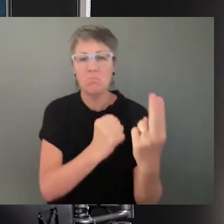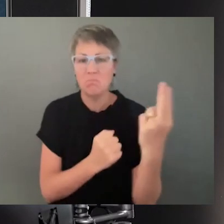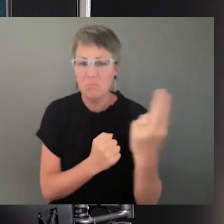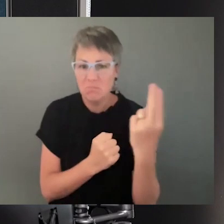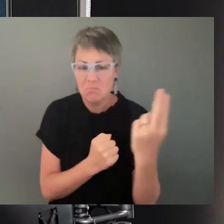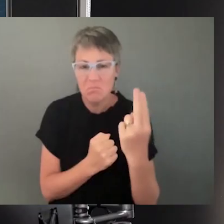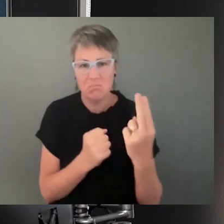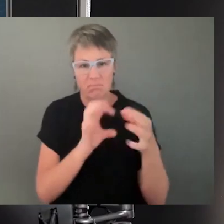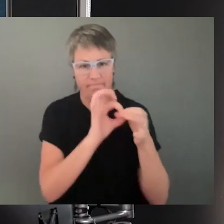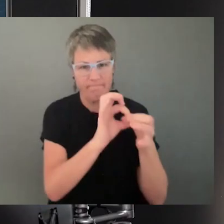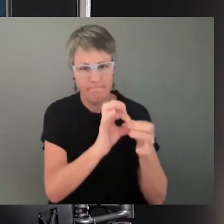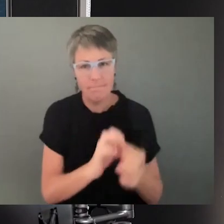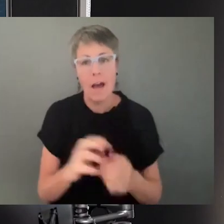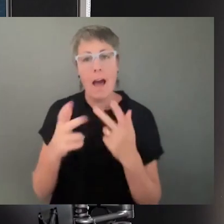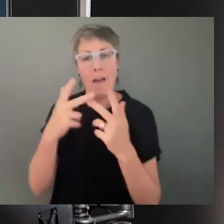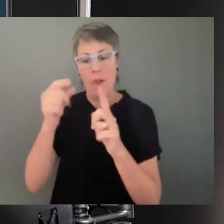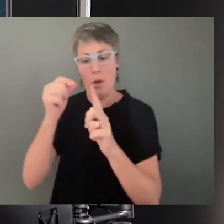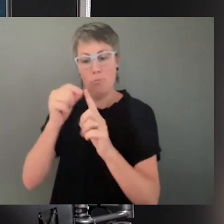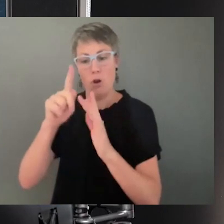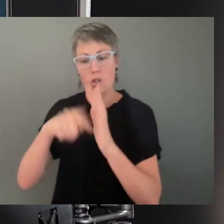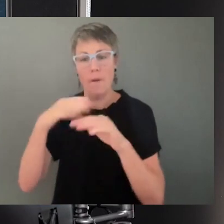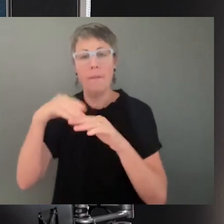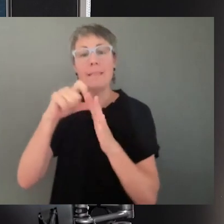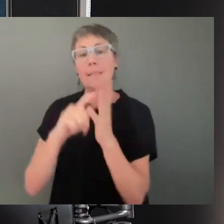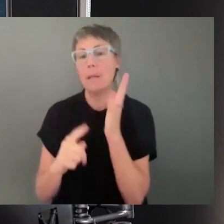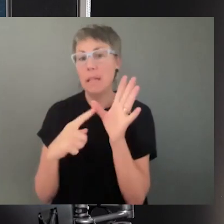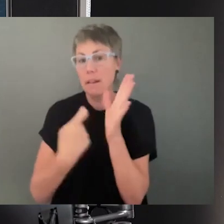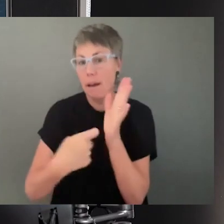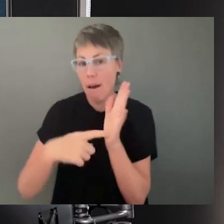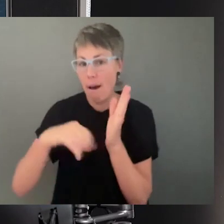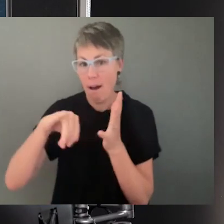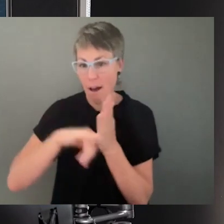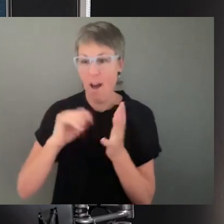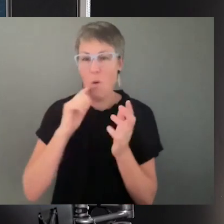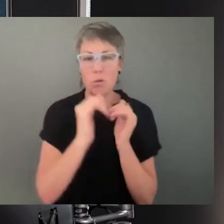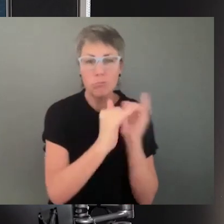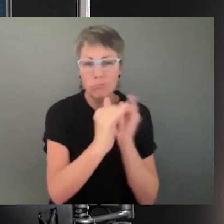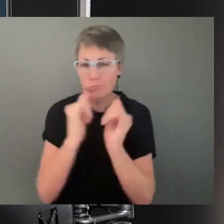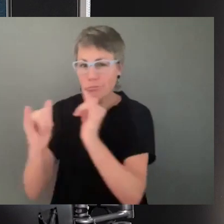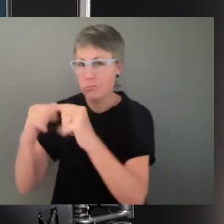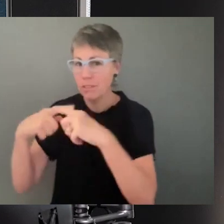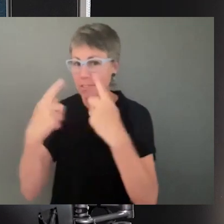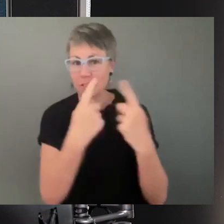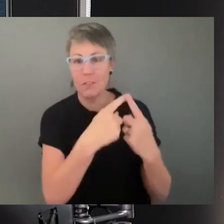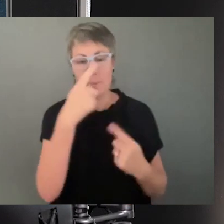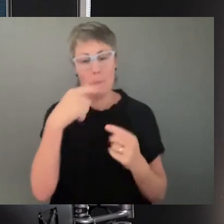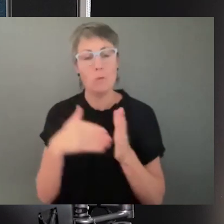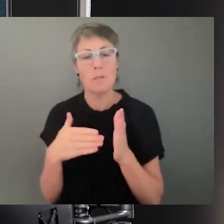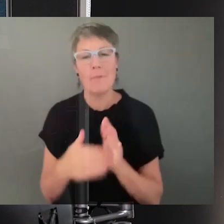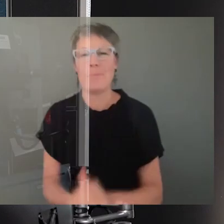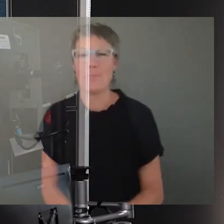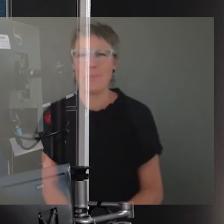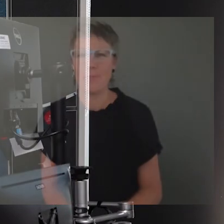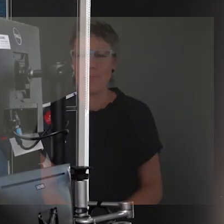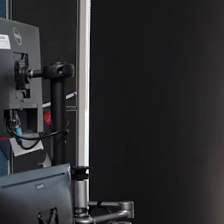find out about a project celebrating disability arts that's ahead on ABC Radio Queensland. Great to have you with